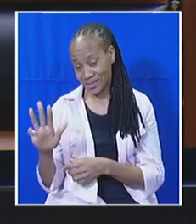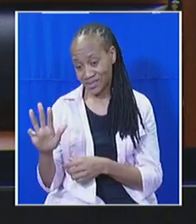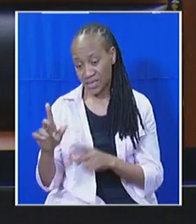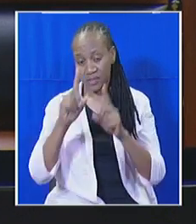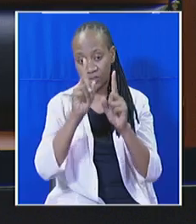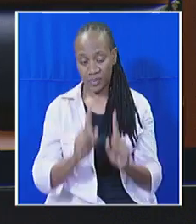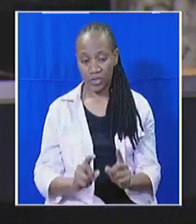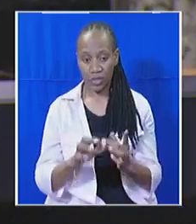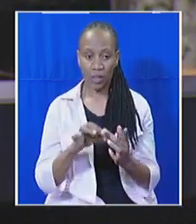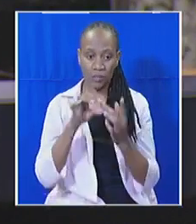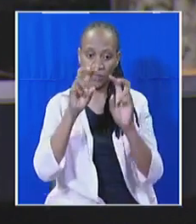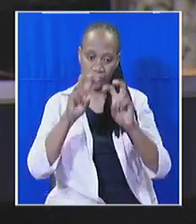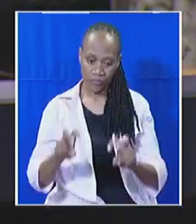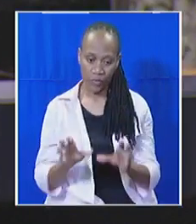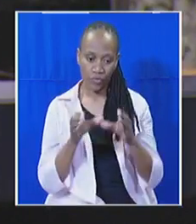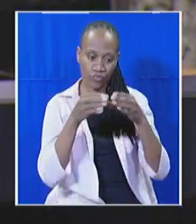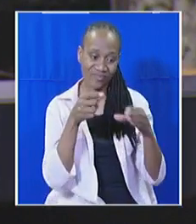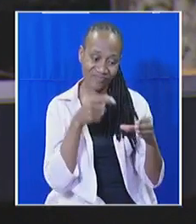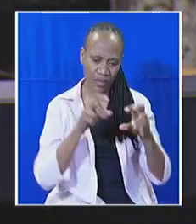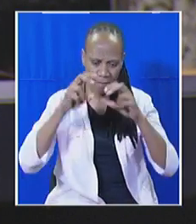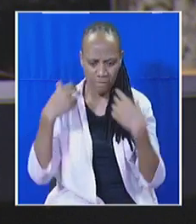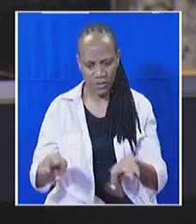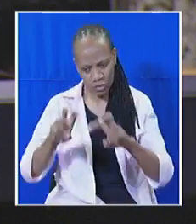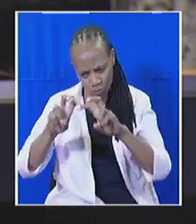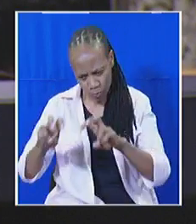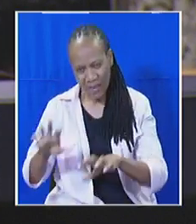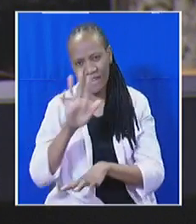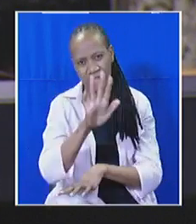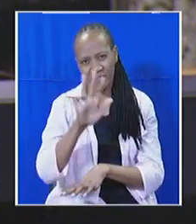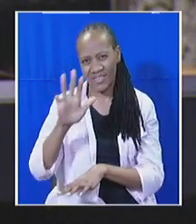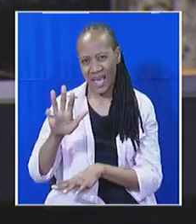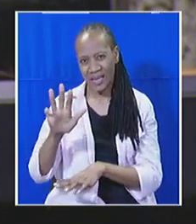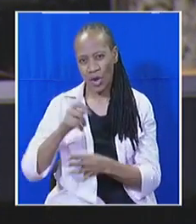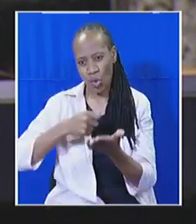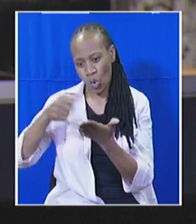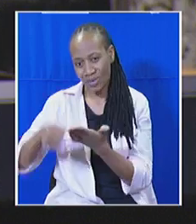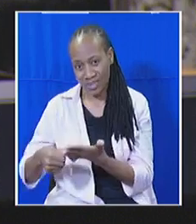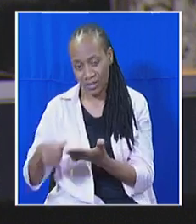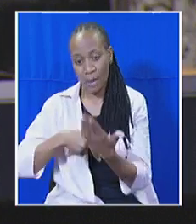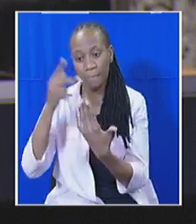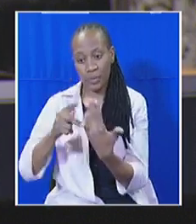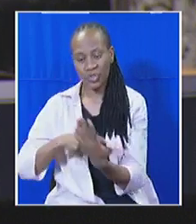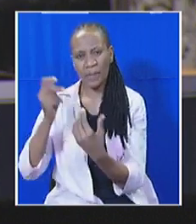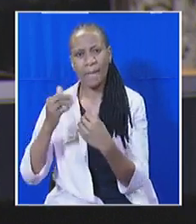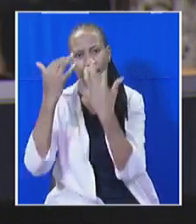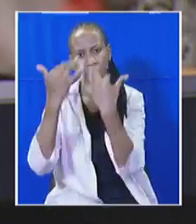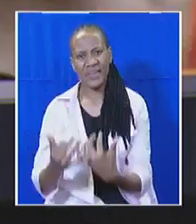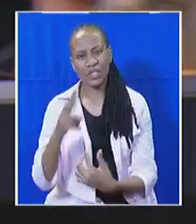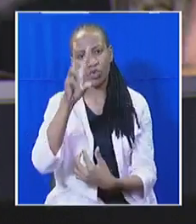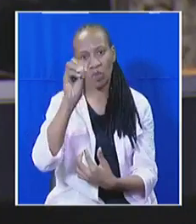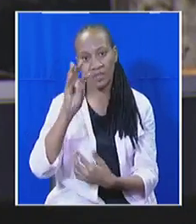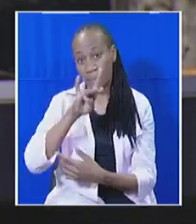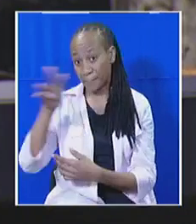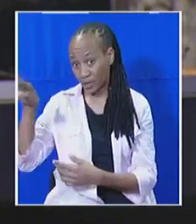Special Investigative Unit had investigated 59 contracts or projects to the value of 20 billion